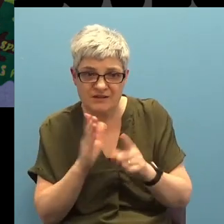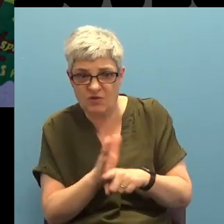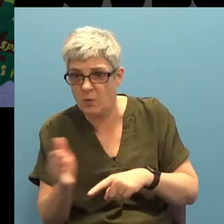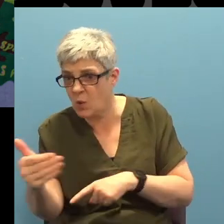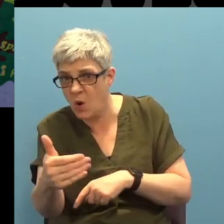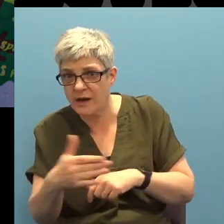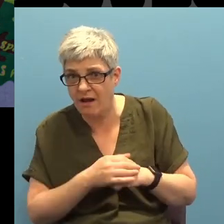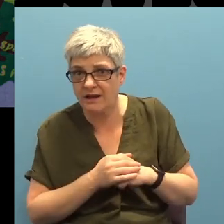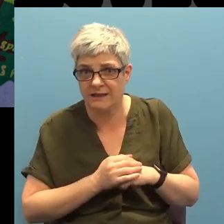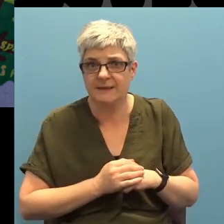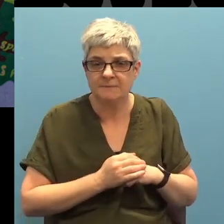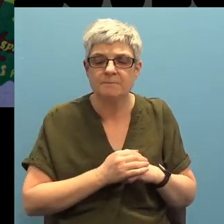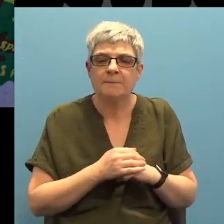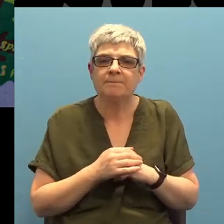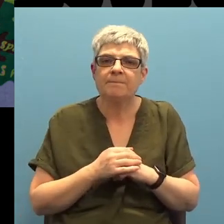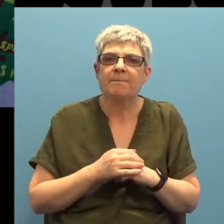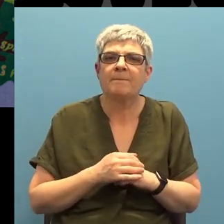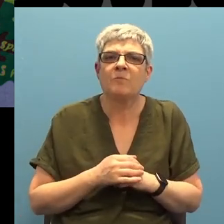corner.